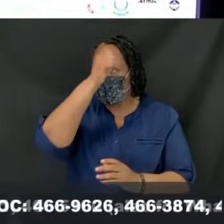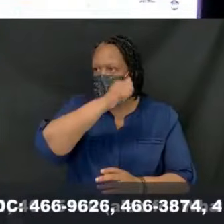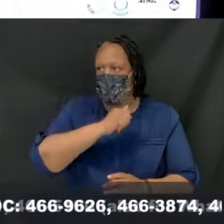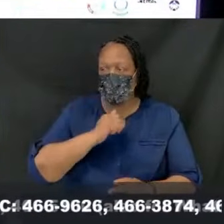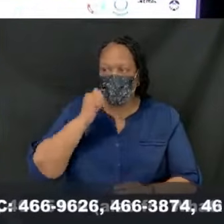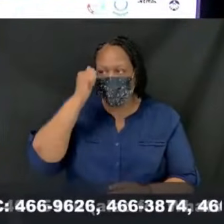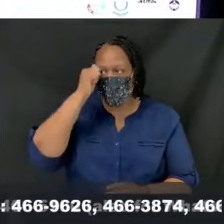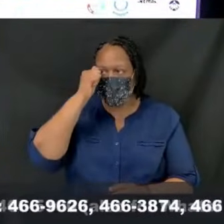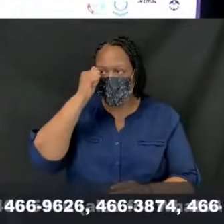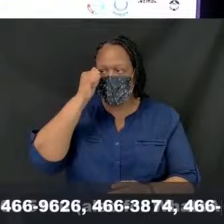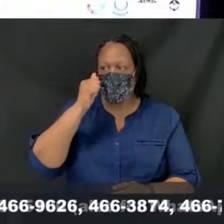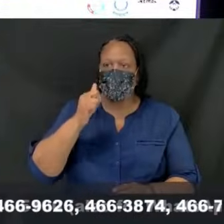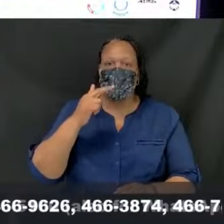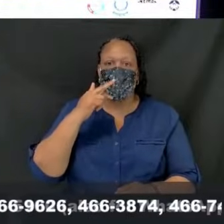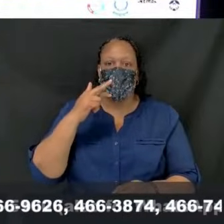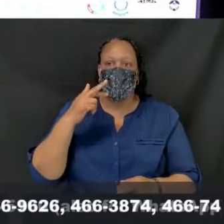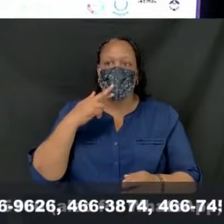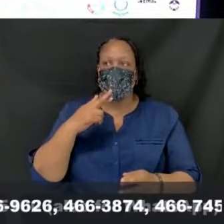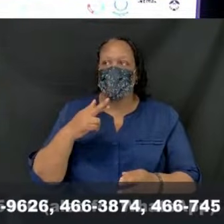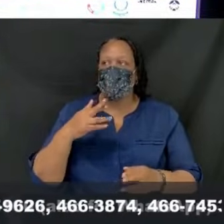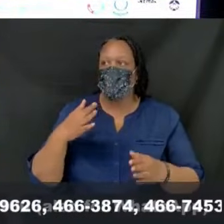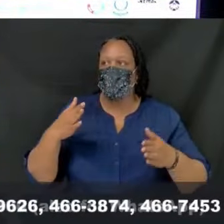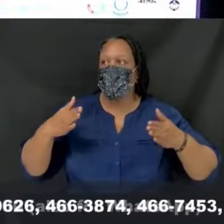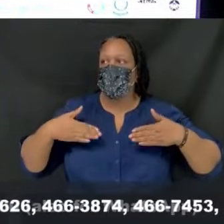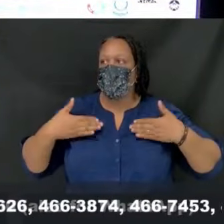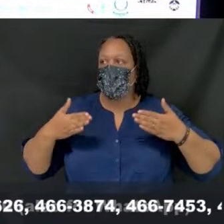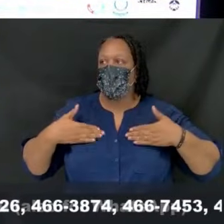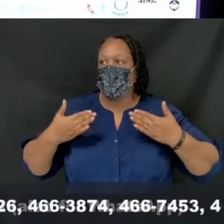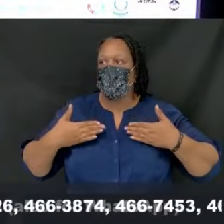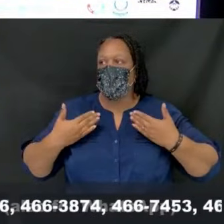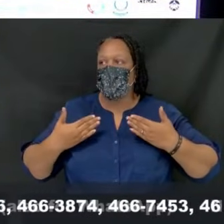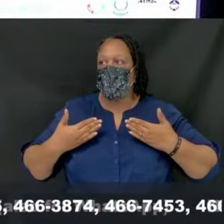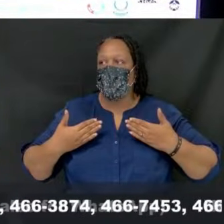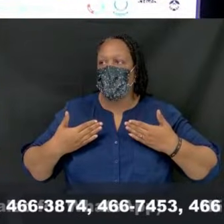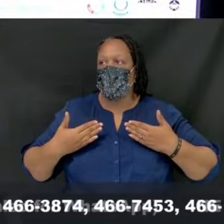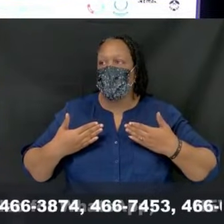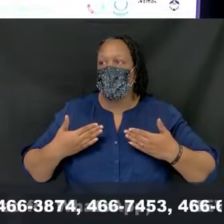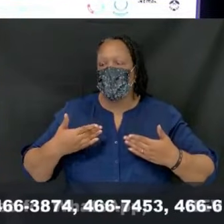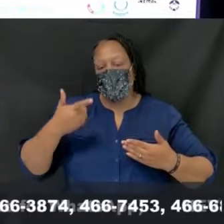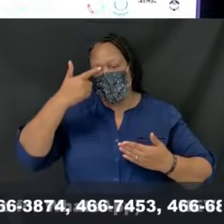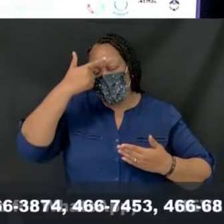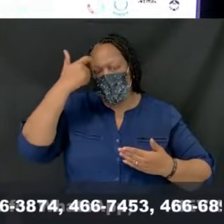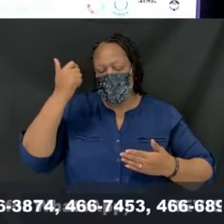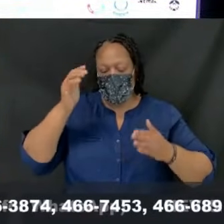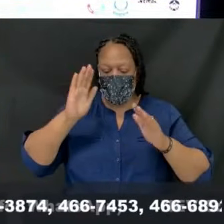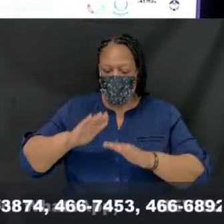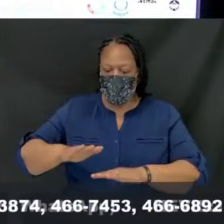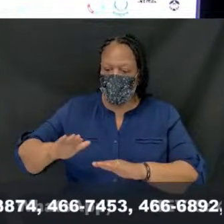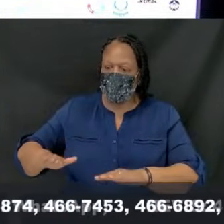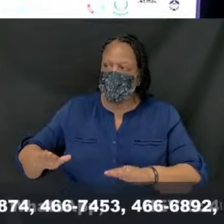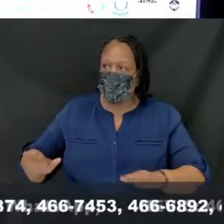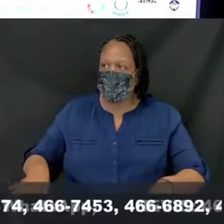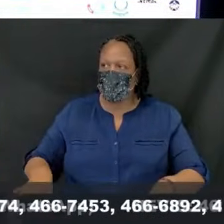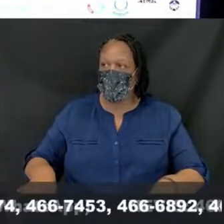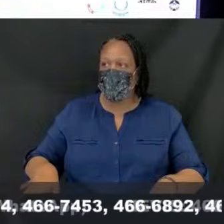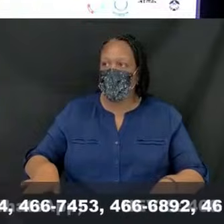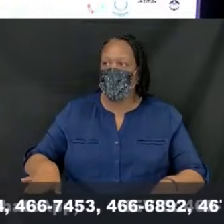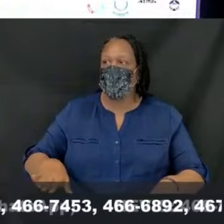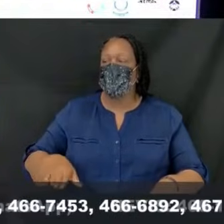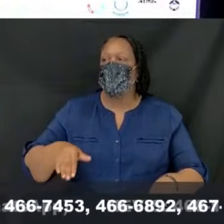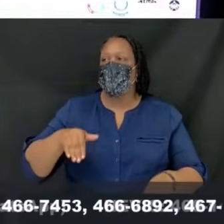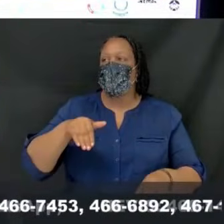at the historic announcement that children across much of the continent are to be